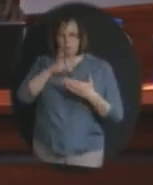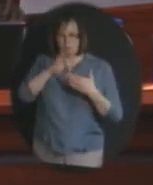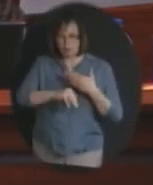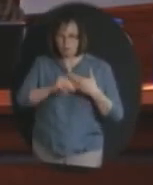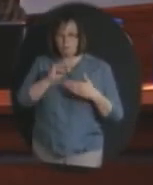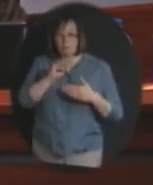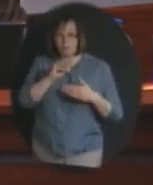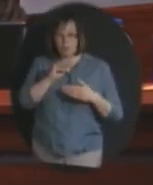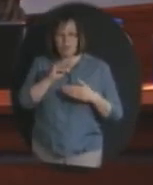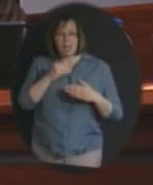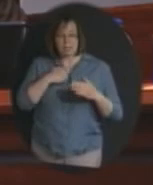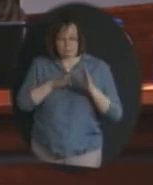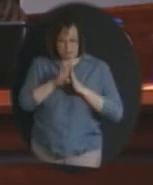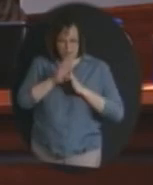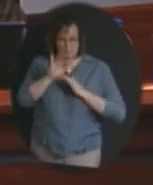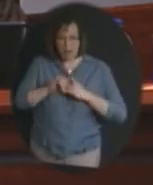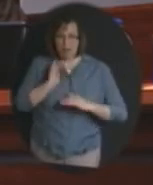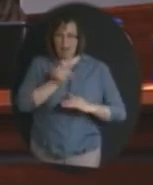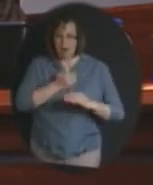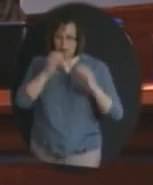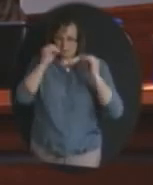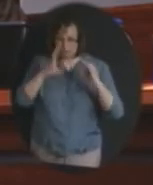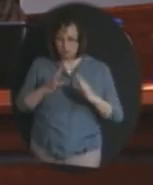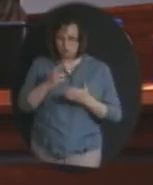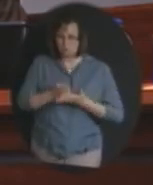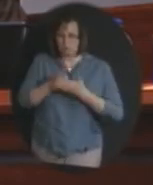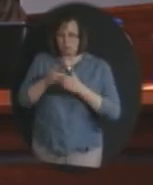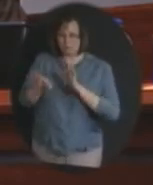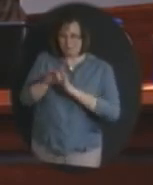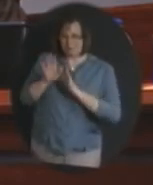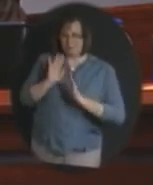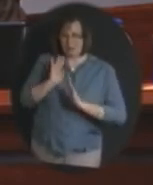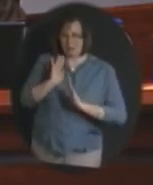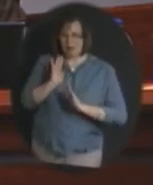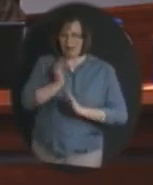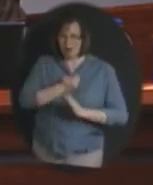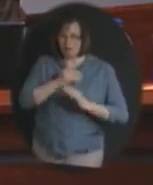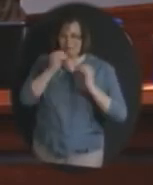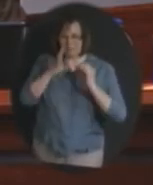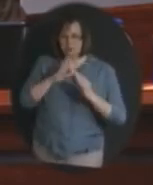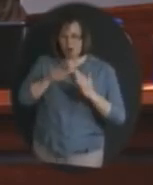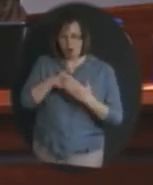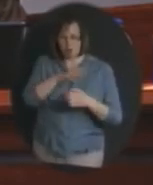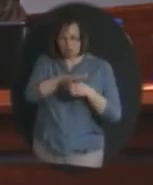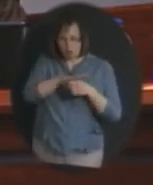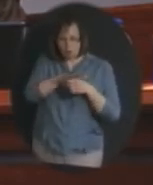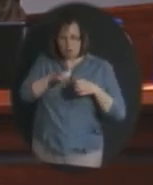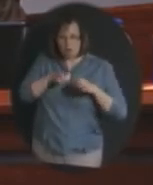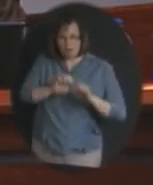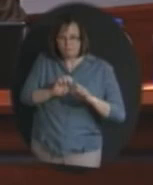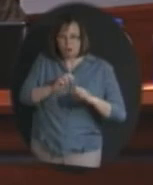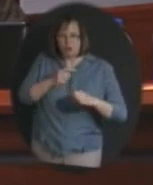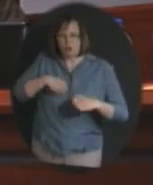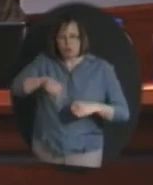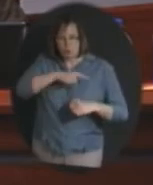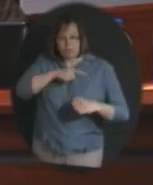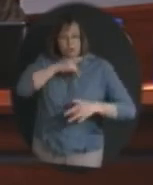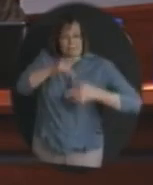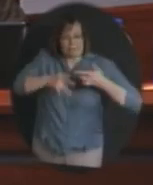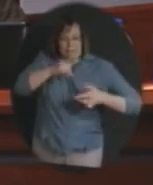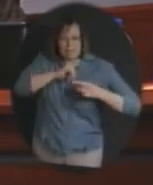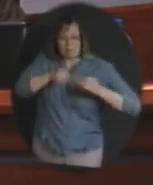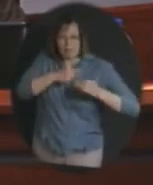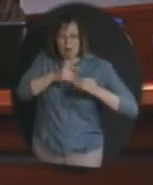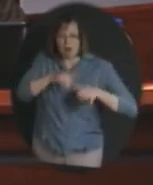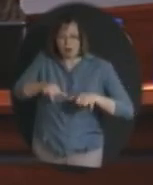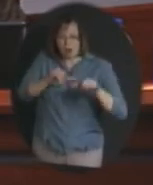our teachers, the resources selected by our teachers, and again, all local effort. We are excited about what